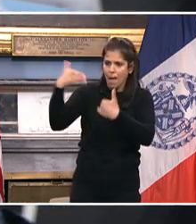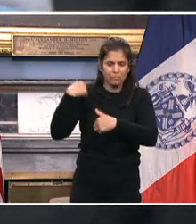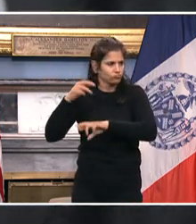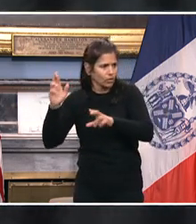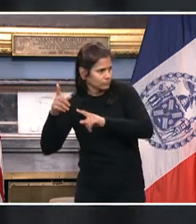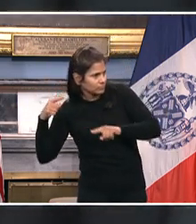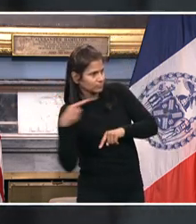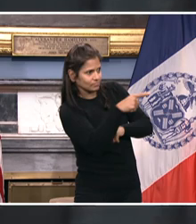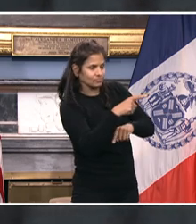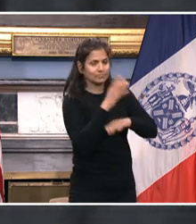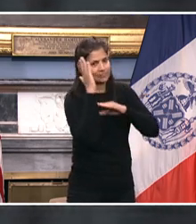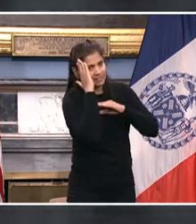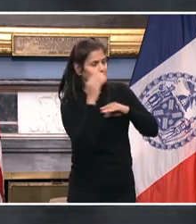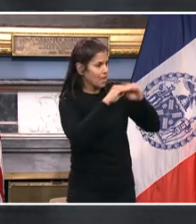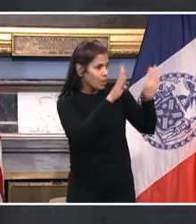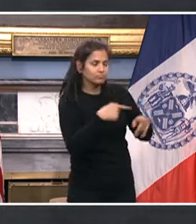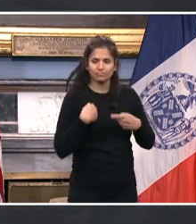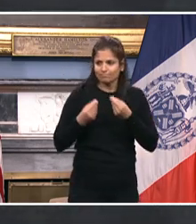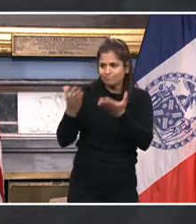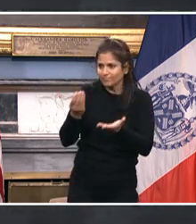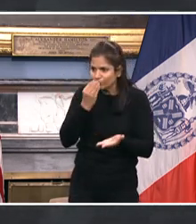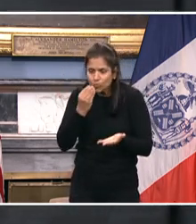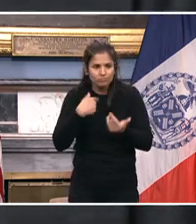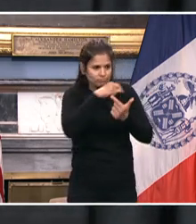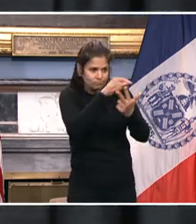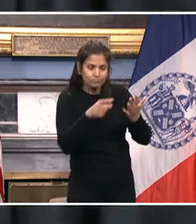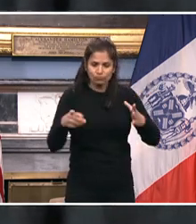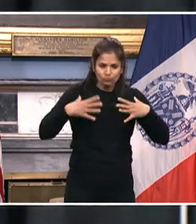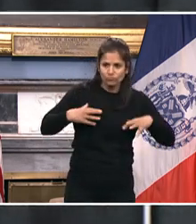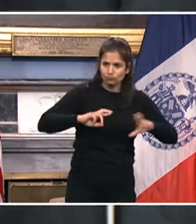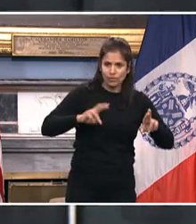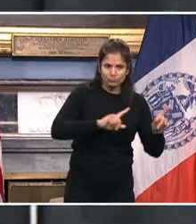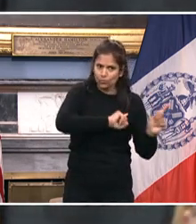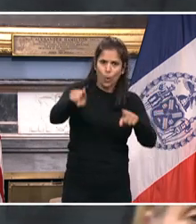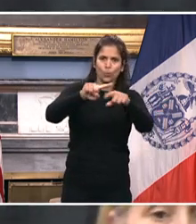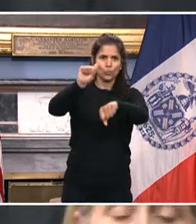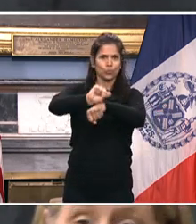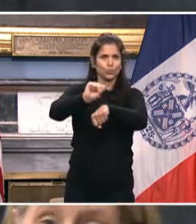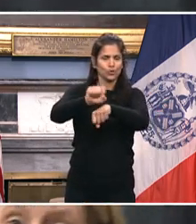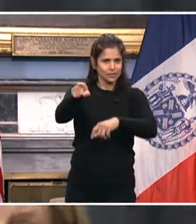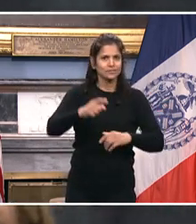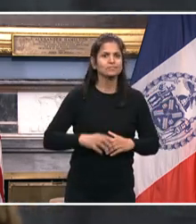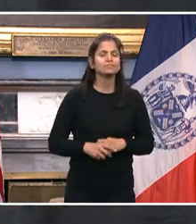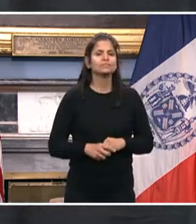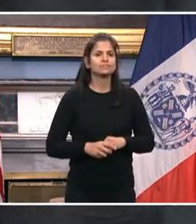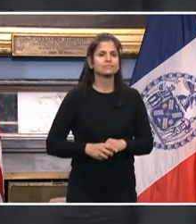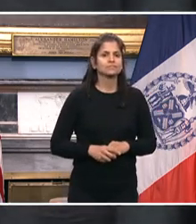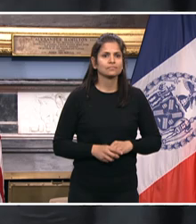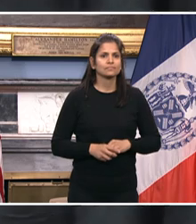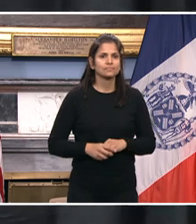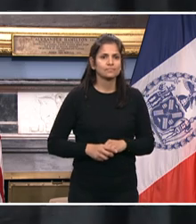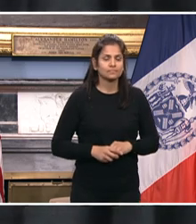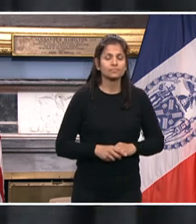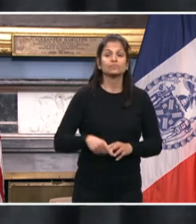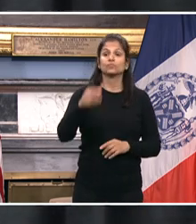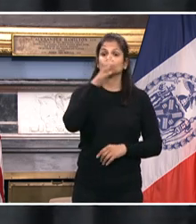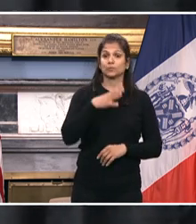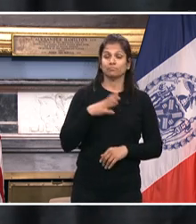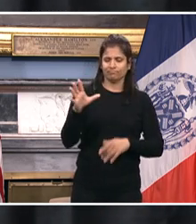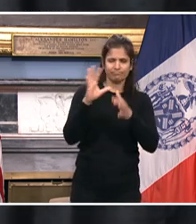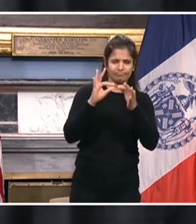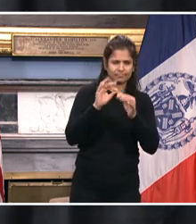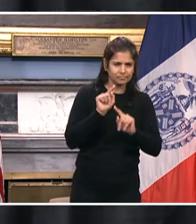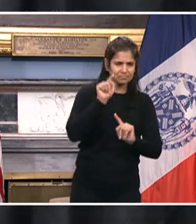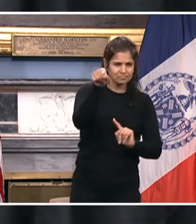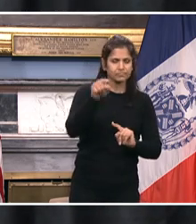volunteers that were part of our Medical Reserve Corps. Again, they are volunteers. Many of them could not volunteer for this because of their own